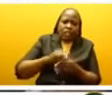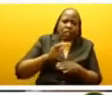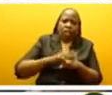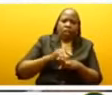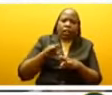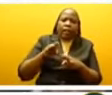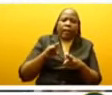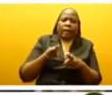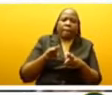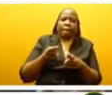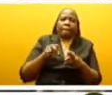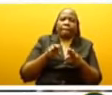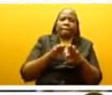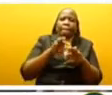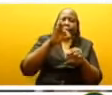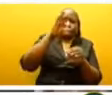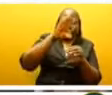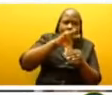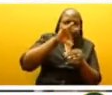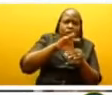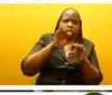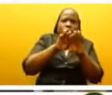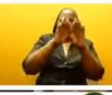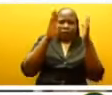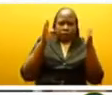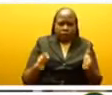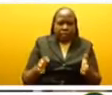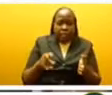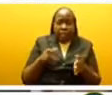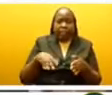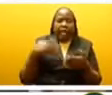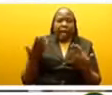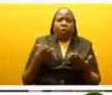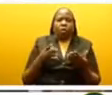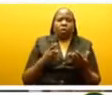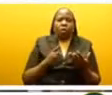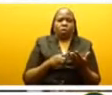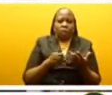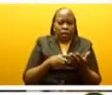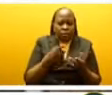is how they are accounted for, Honorable Justice of the Supreme Court.